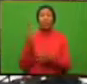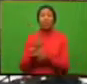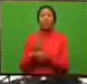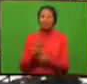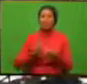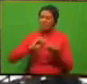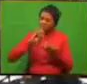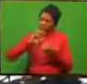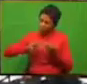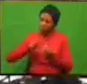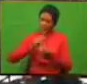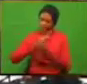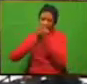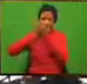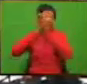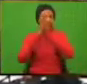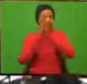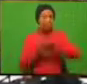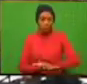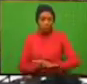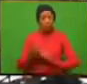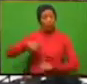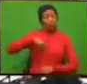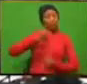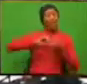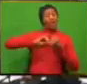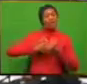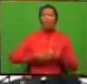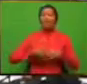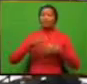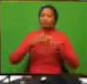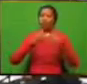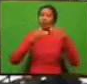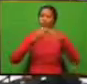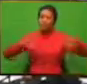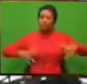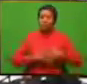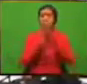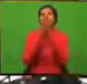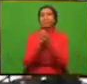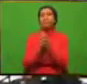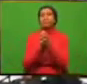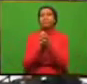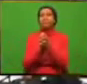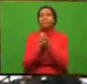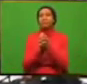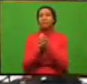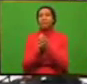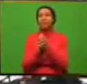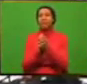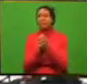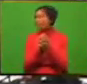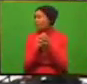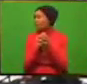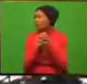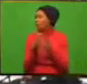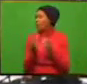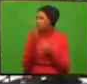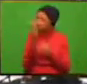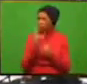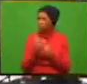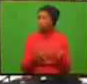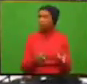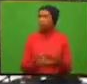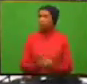any attempt at building a consensus over the growth-enhancing reforms that our